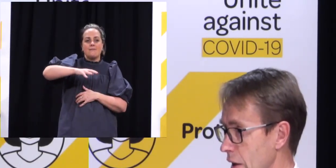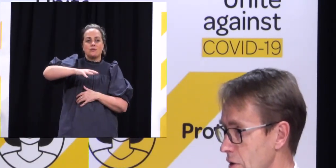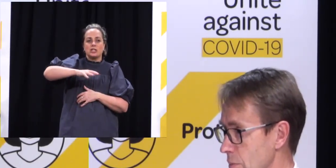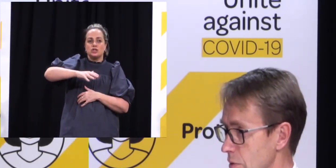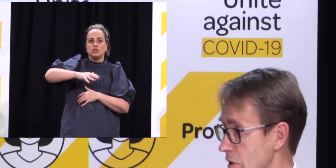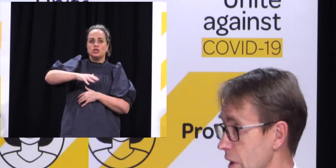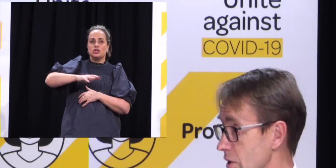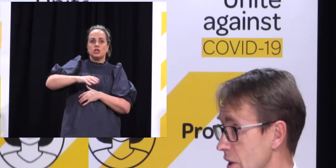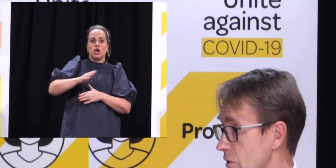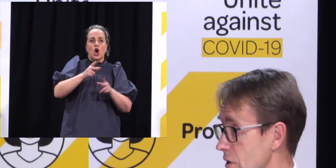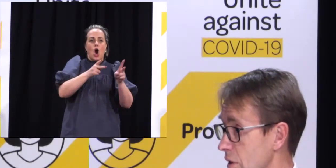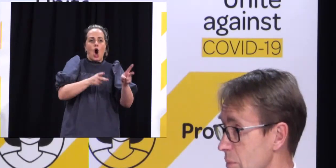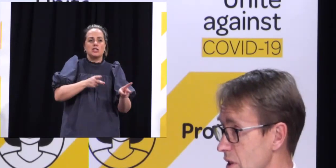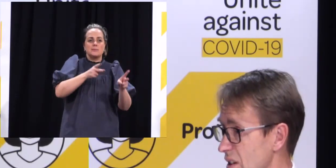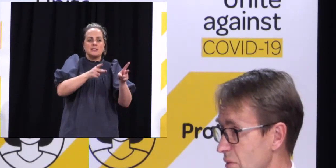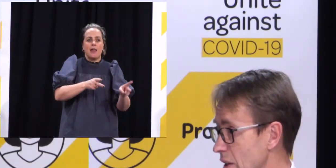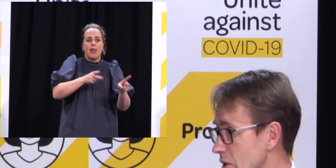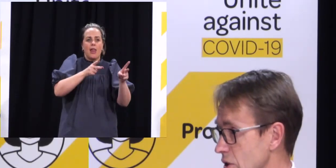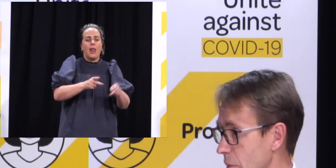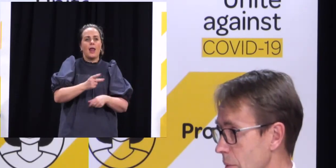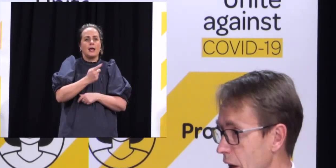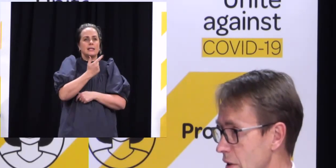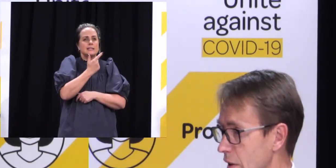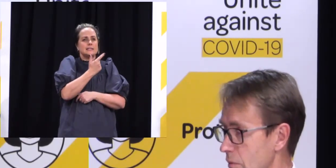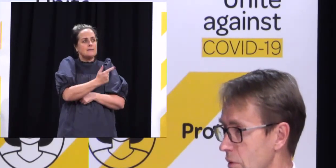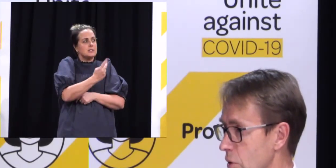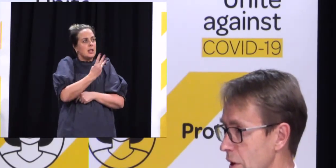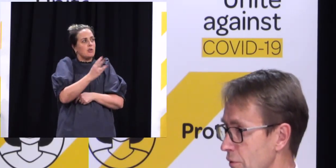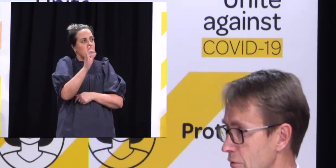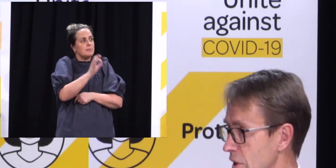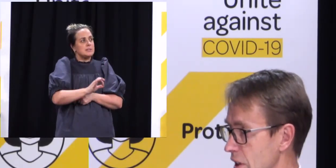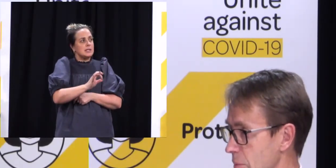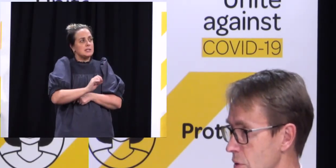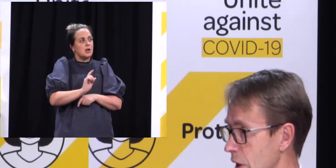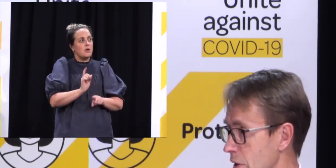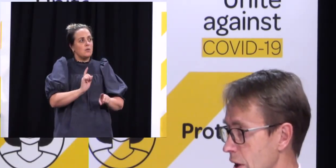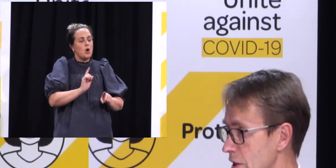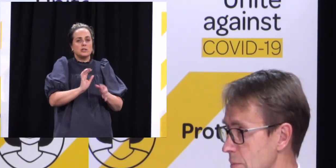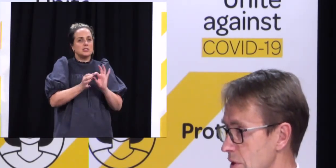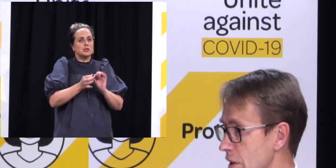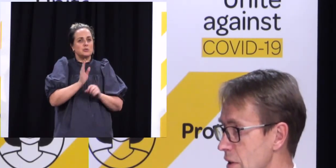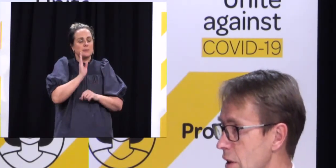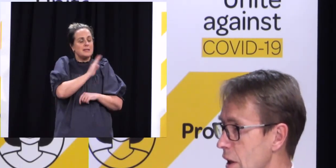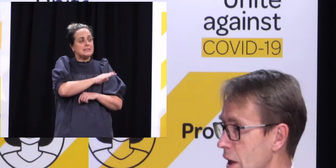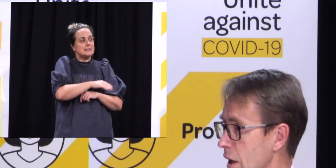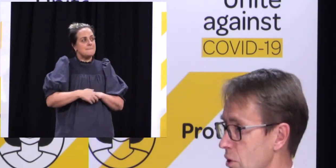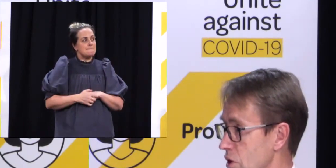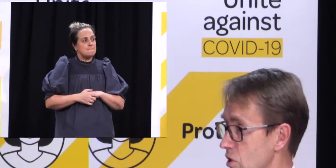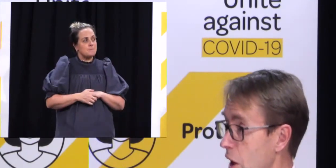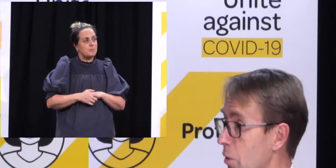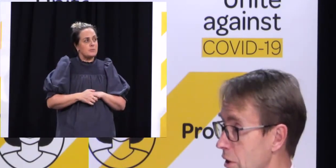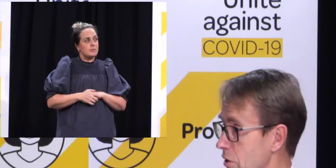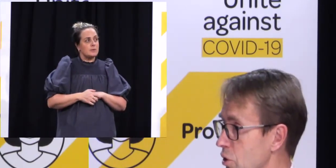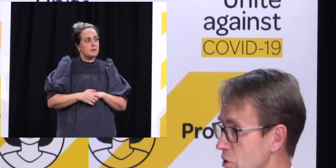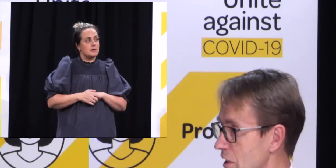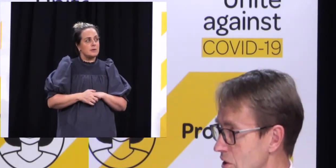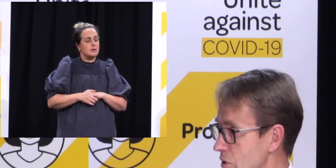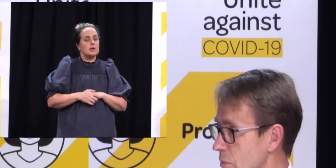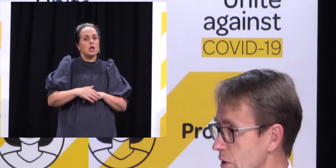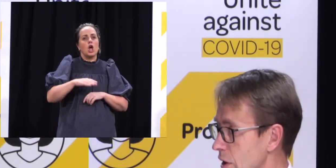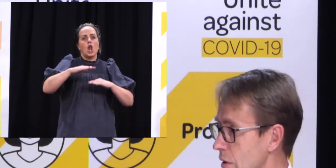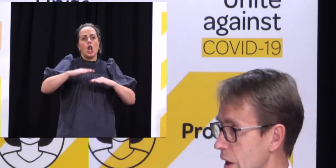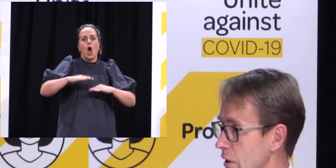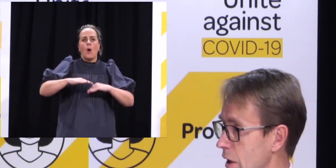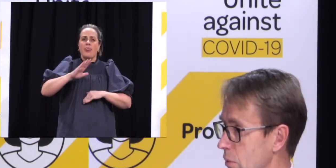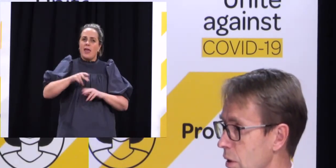across our hospitals is around 73%, ranges from about early 50s up to around 90%, which is lower than it usually is